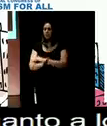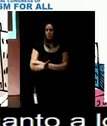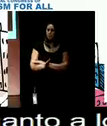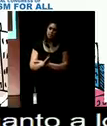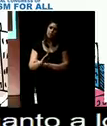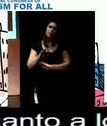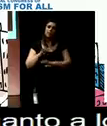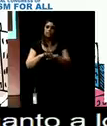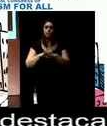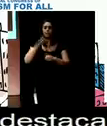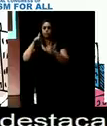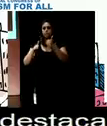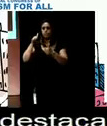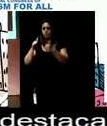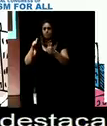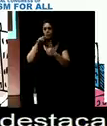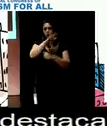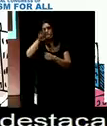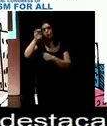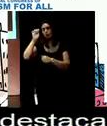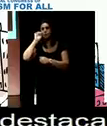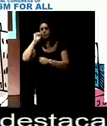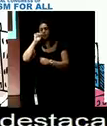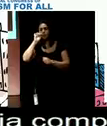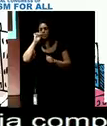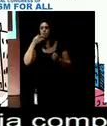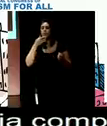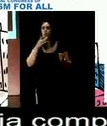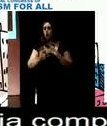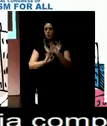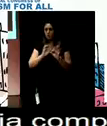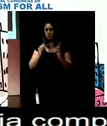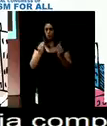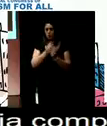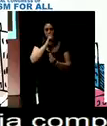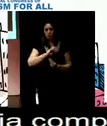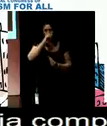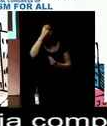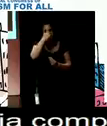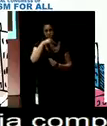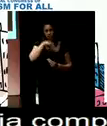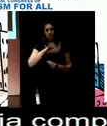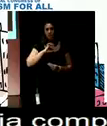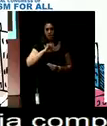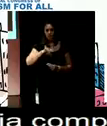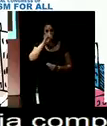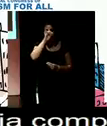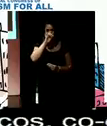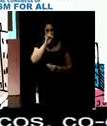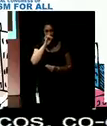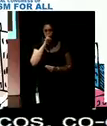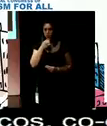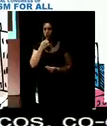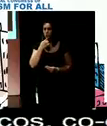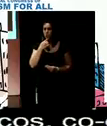organized sessions on competitive advantages on accessible tourism in January